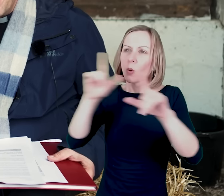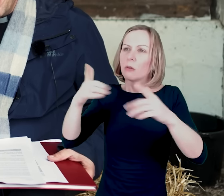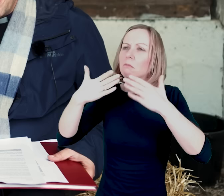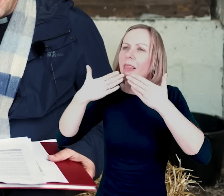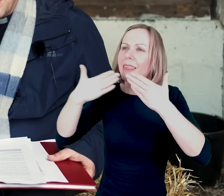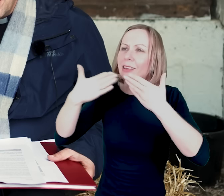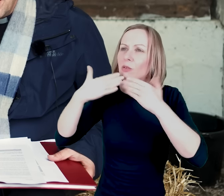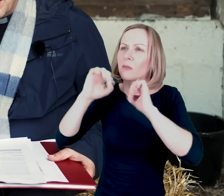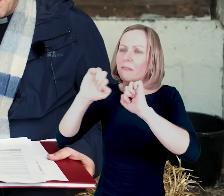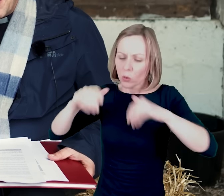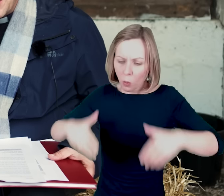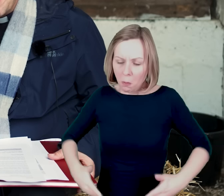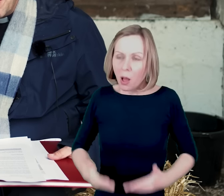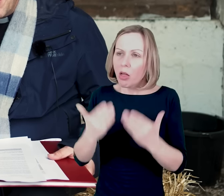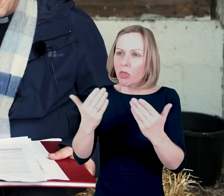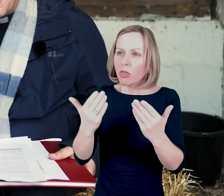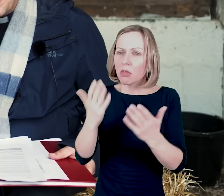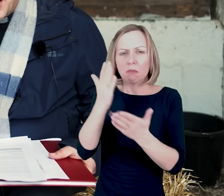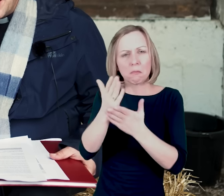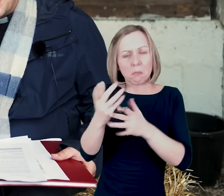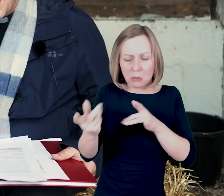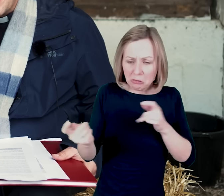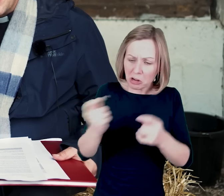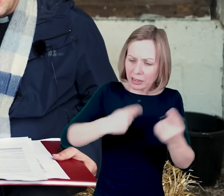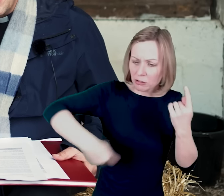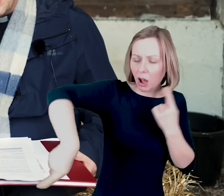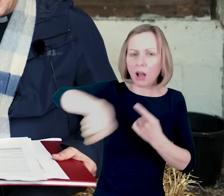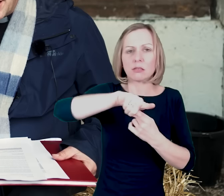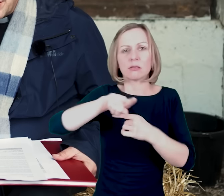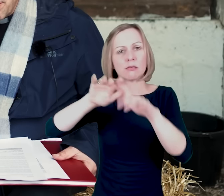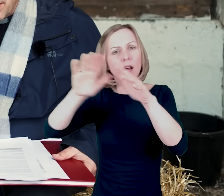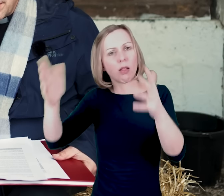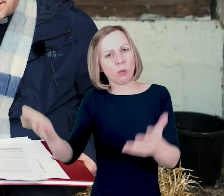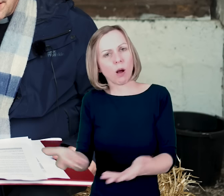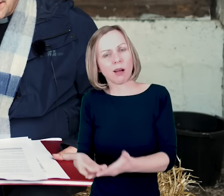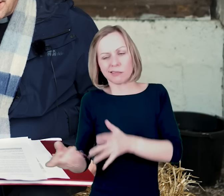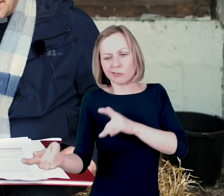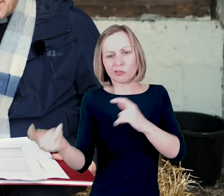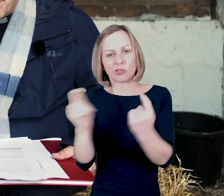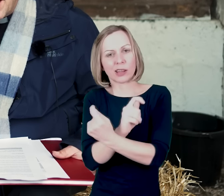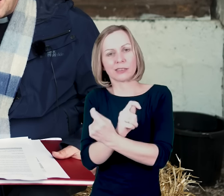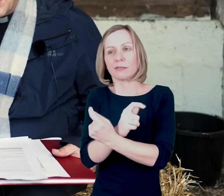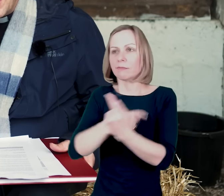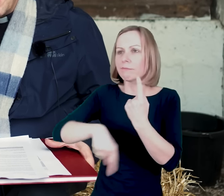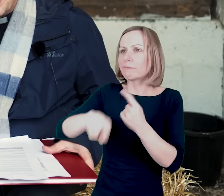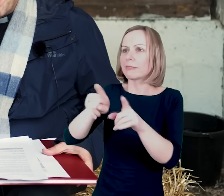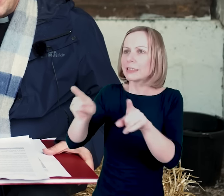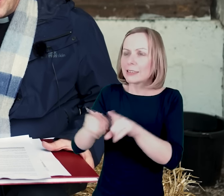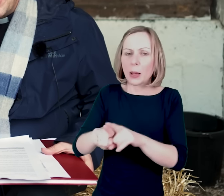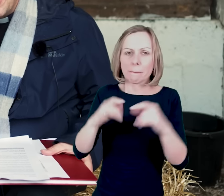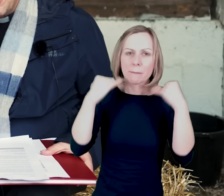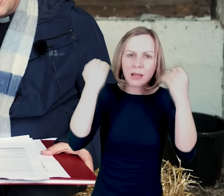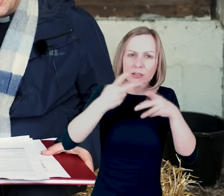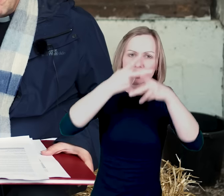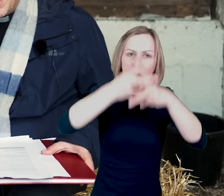for that birth. We give thanks for a birth that changed us and changed the world. And we pray that like the shepherds,